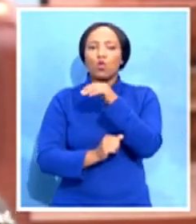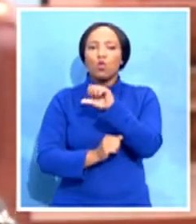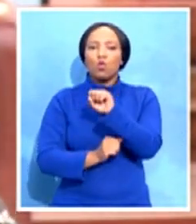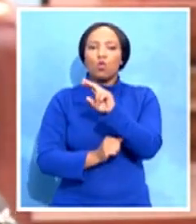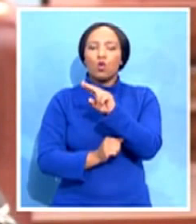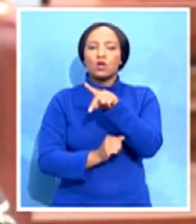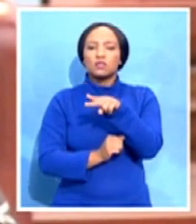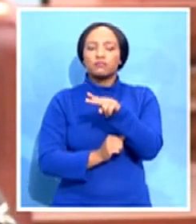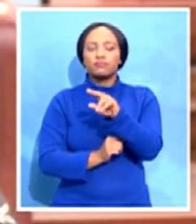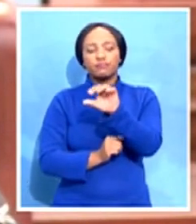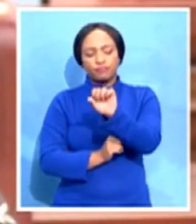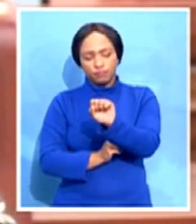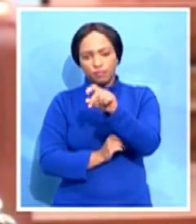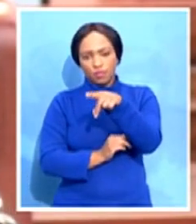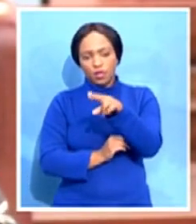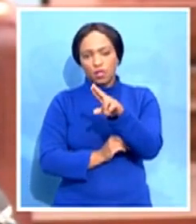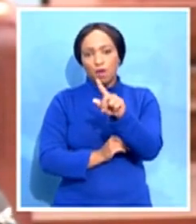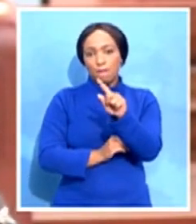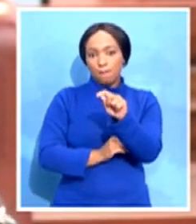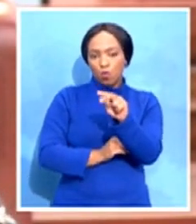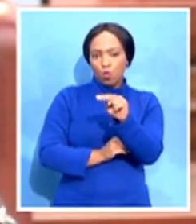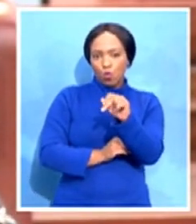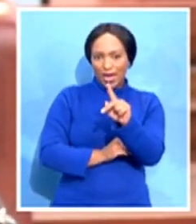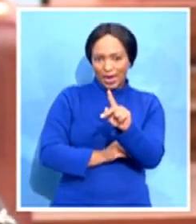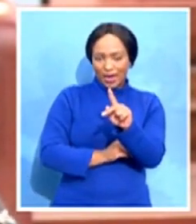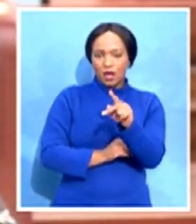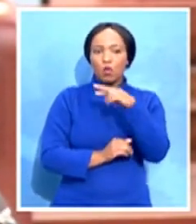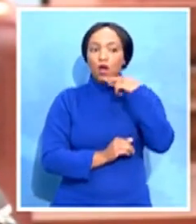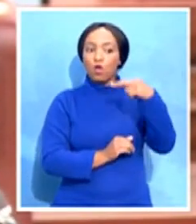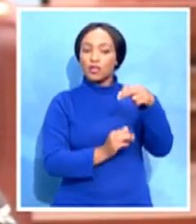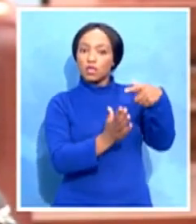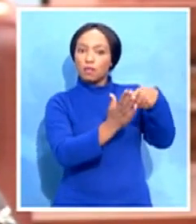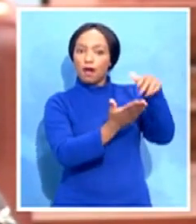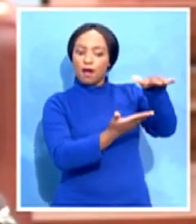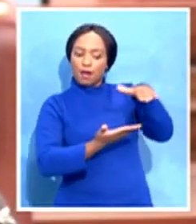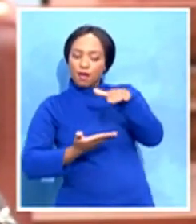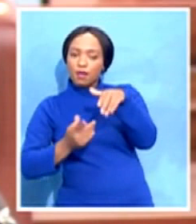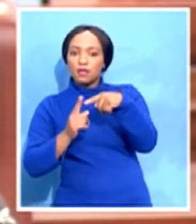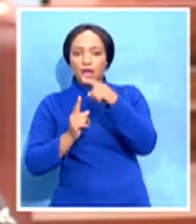are underway. India, like China, has also offered a donation, and an